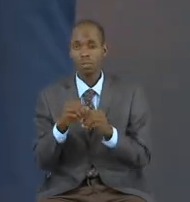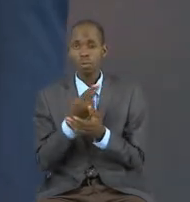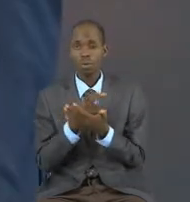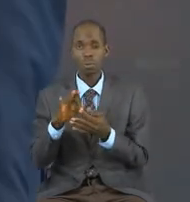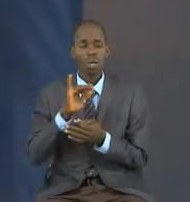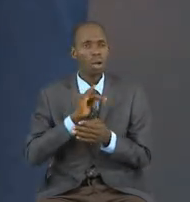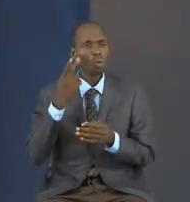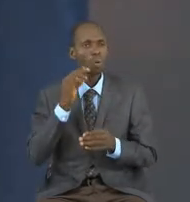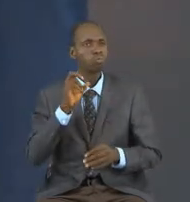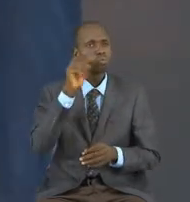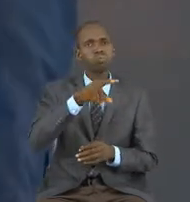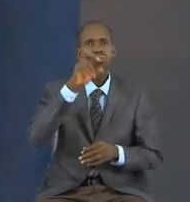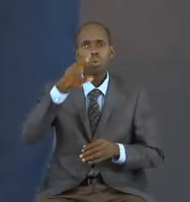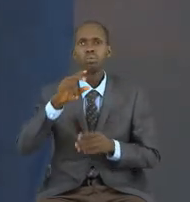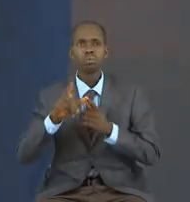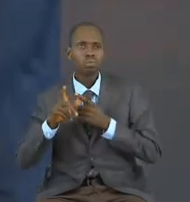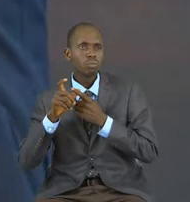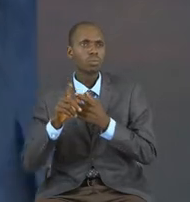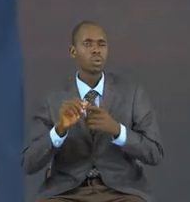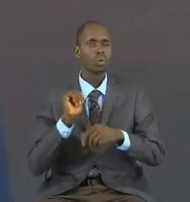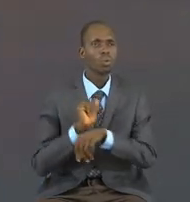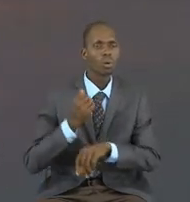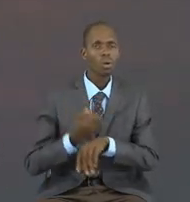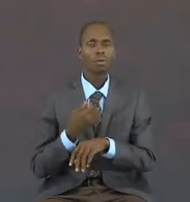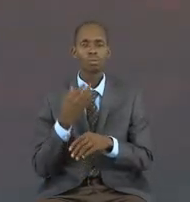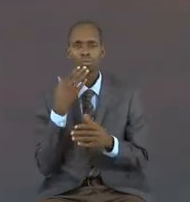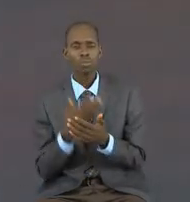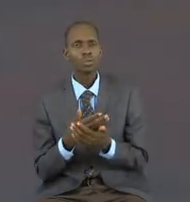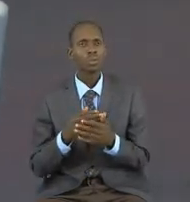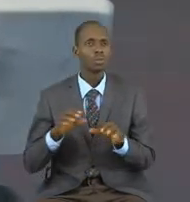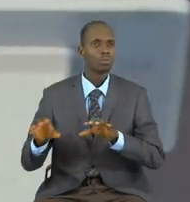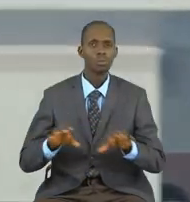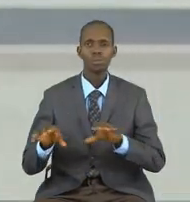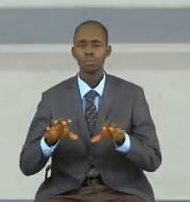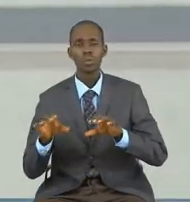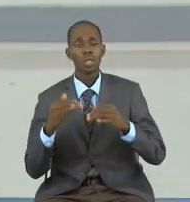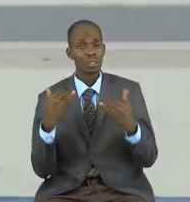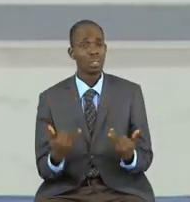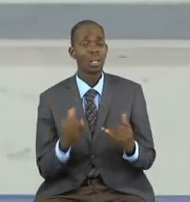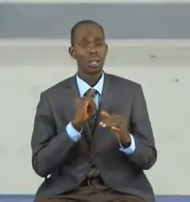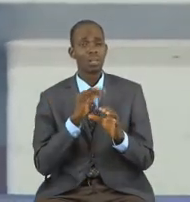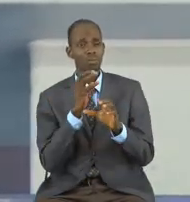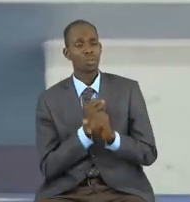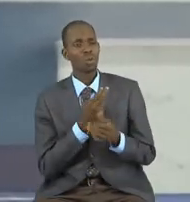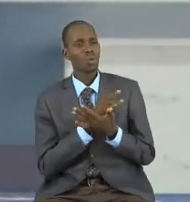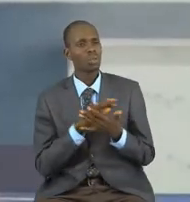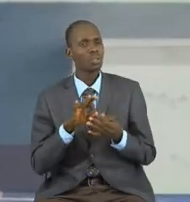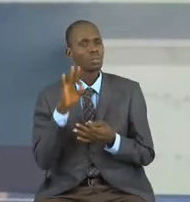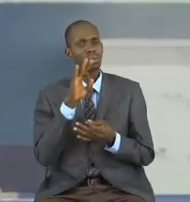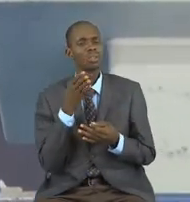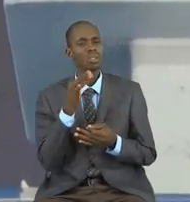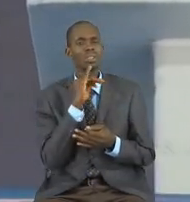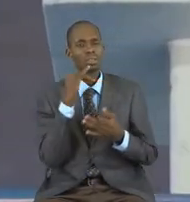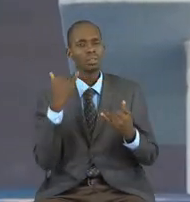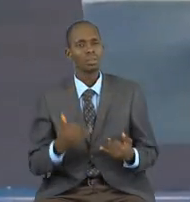I was positive. I was active. But now, since I have the Holy Ghost, there's this depression. The Holy Ghost